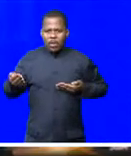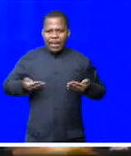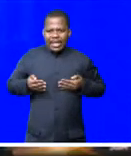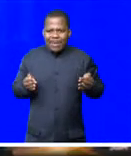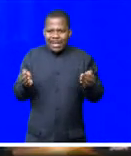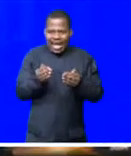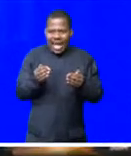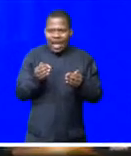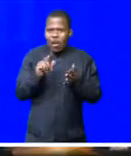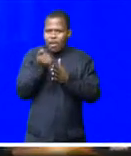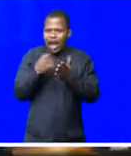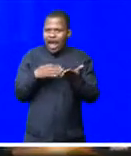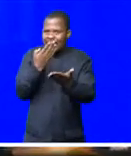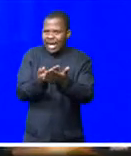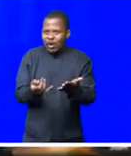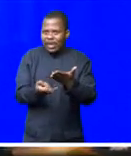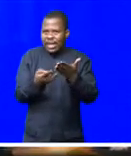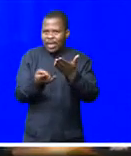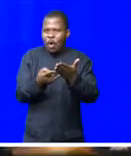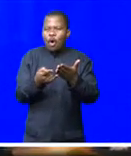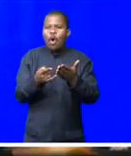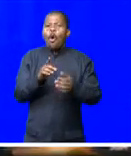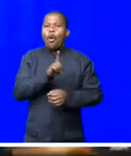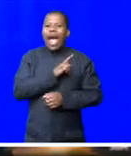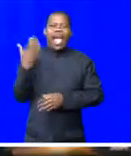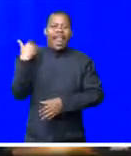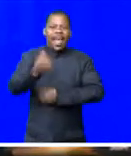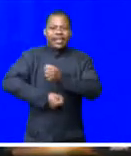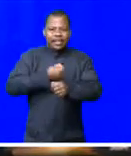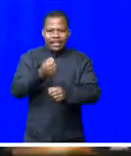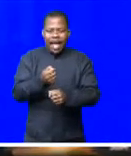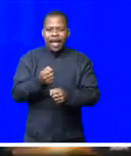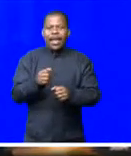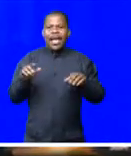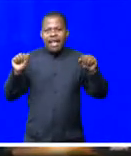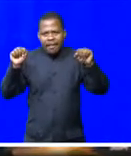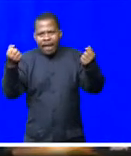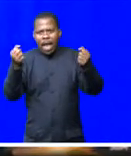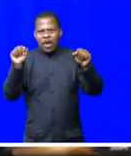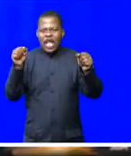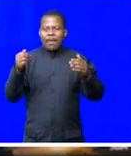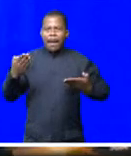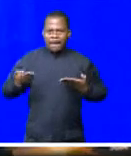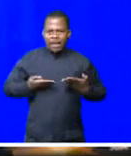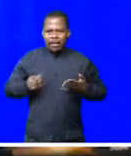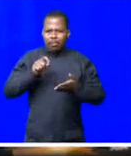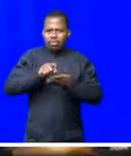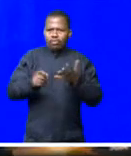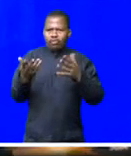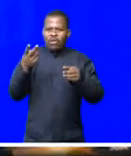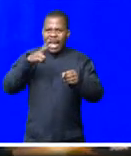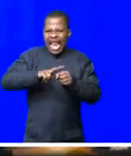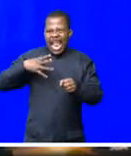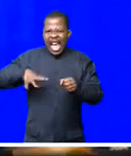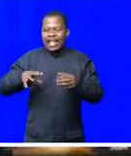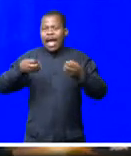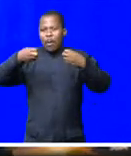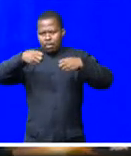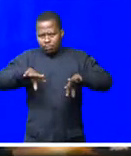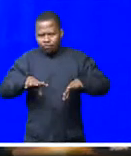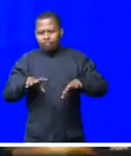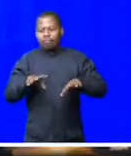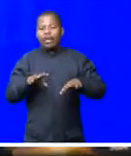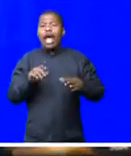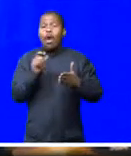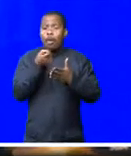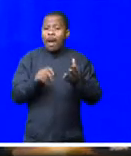labancane labathikameteka ngesikhathi kunemsindo lapha eveni. Loku kulandzela ukuthi ticelo tibedinenge kungakefiki ilanga